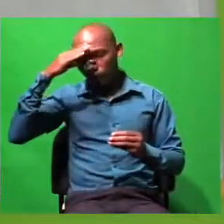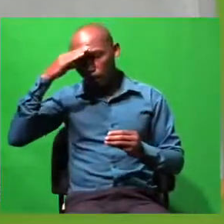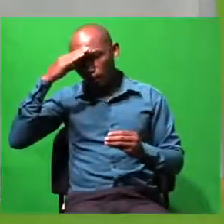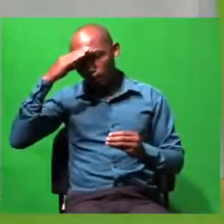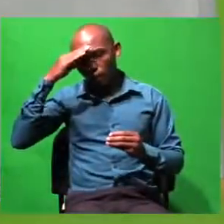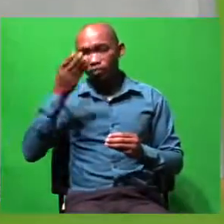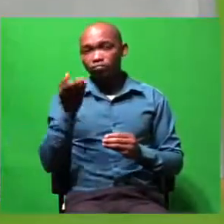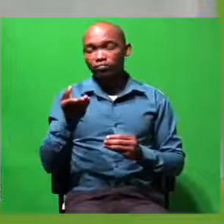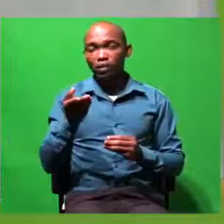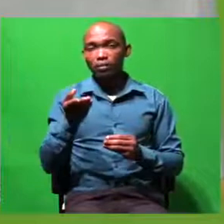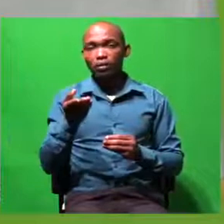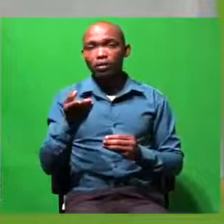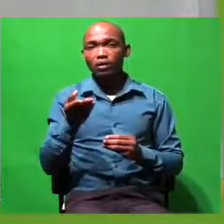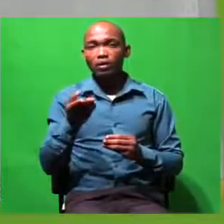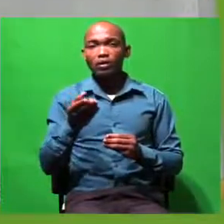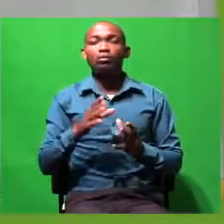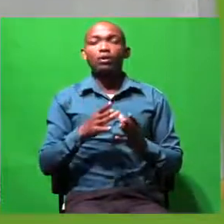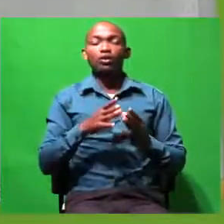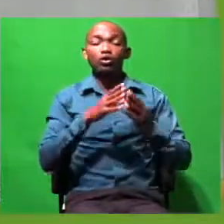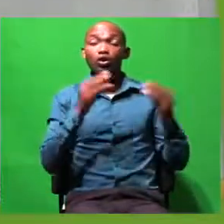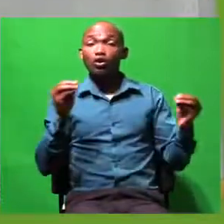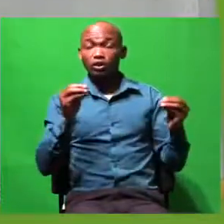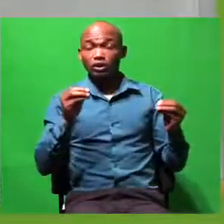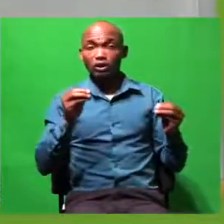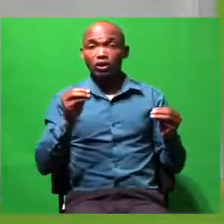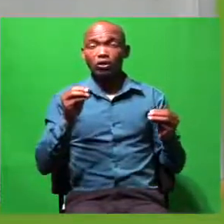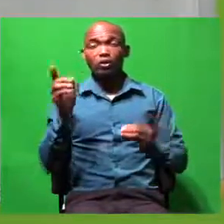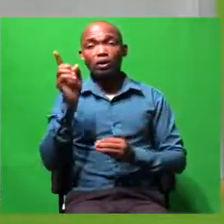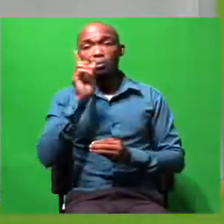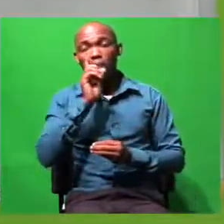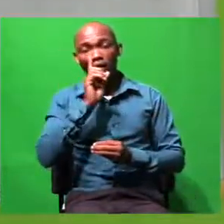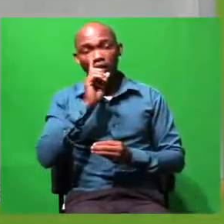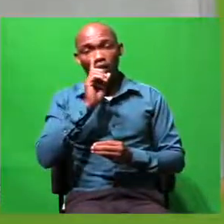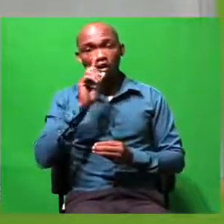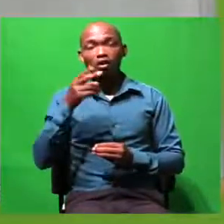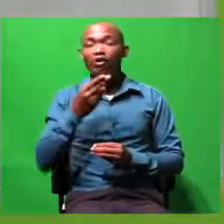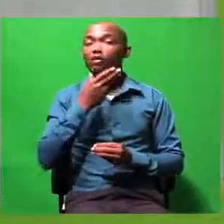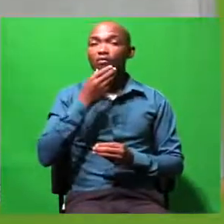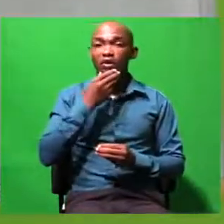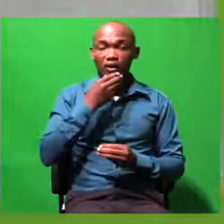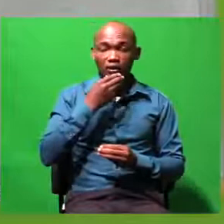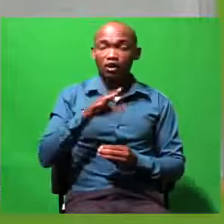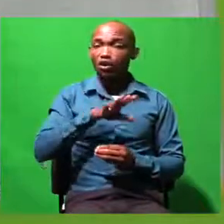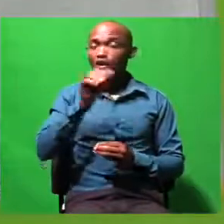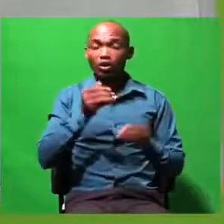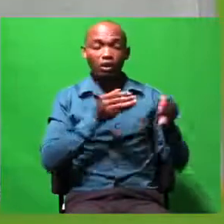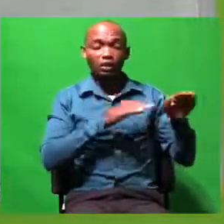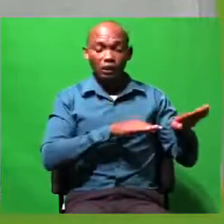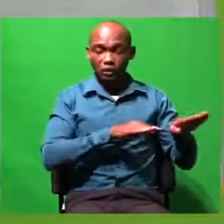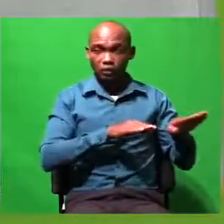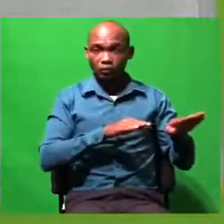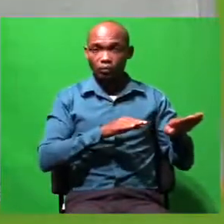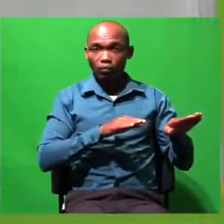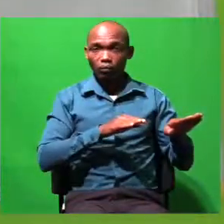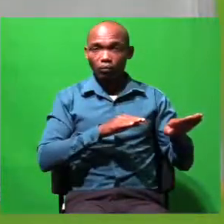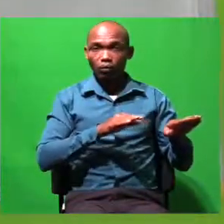yourself, when you miss your mother or your father, your mother has died, your father has died, what